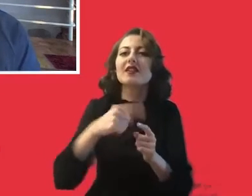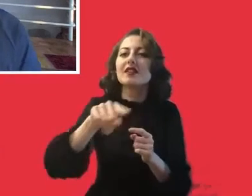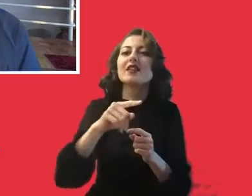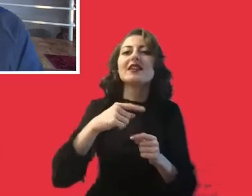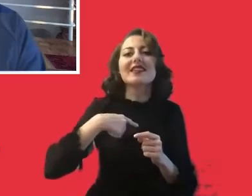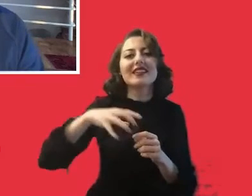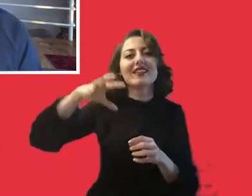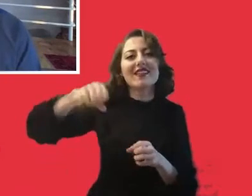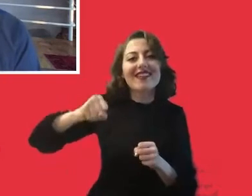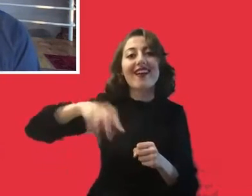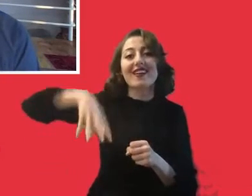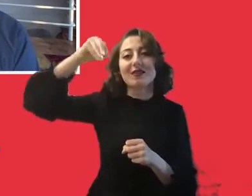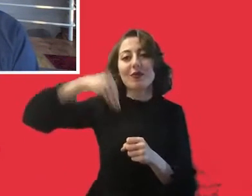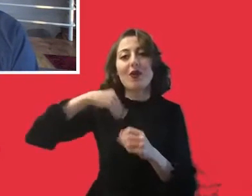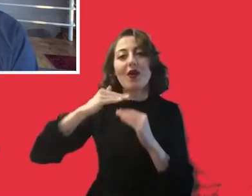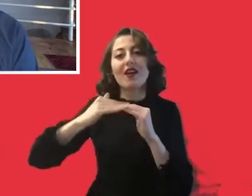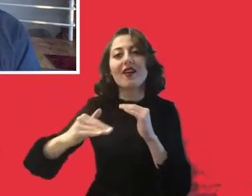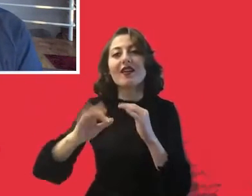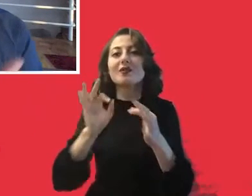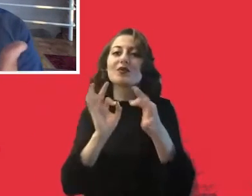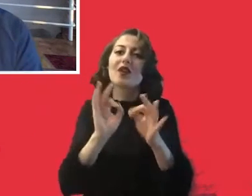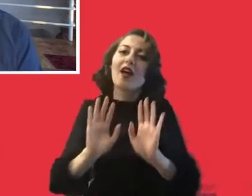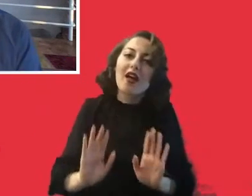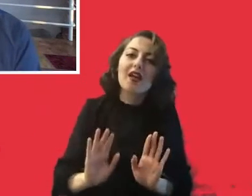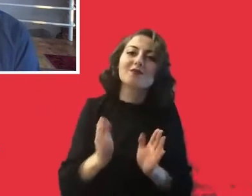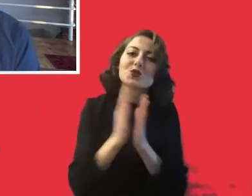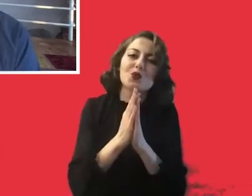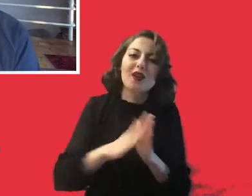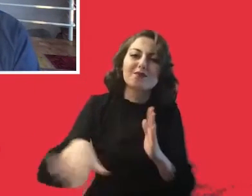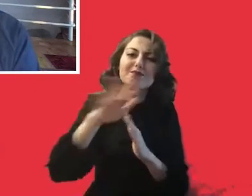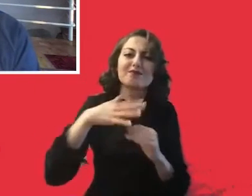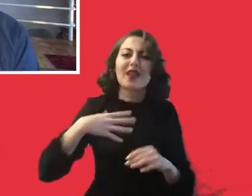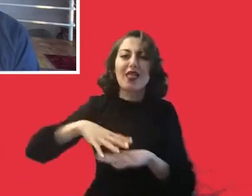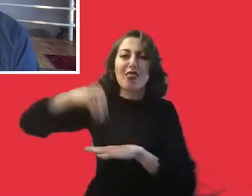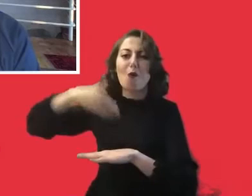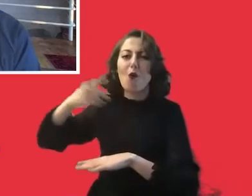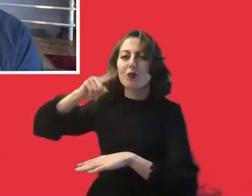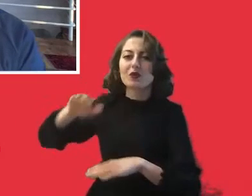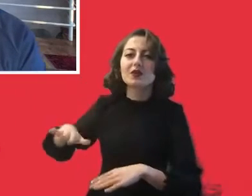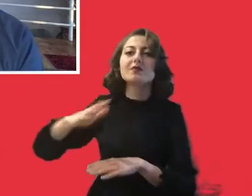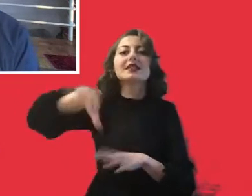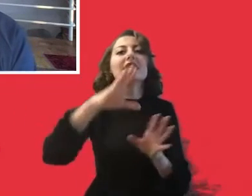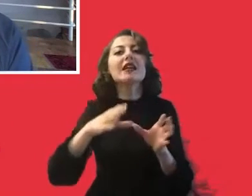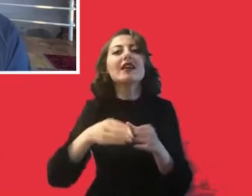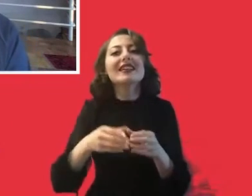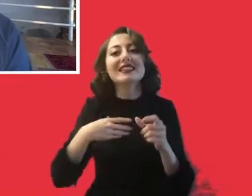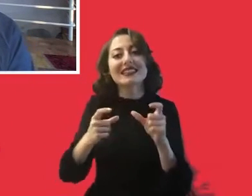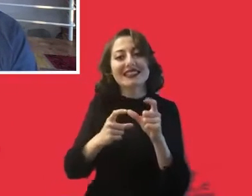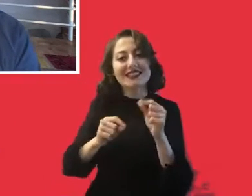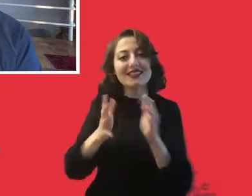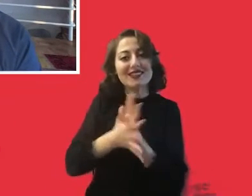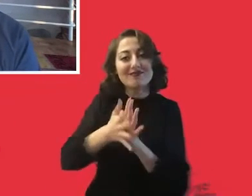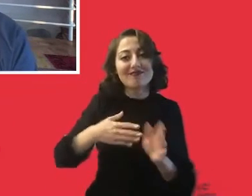in a rural area, and this is the best connection that I can have. And esteemed colleague,